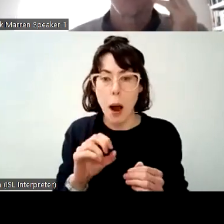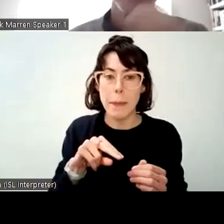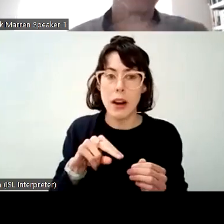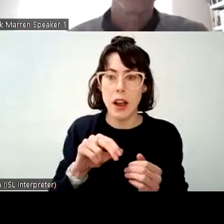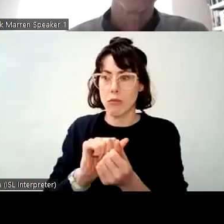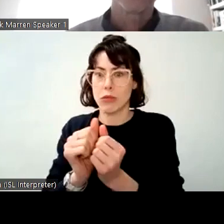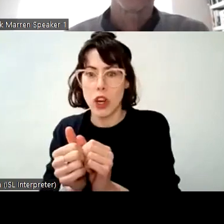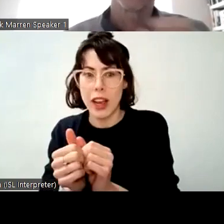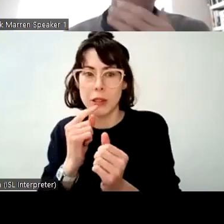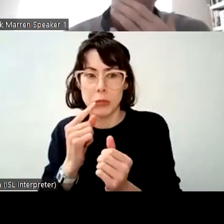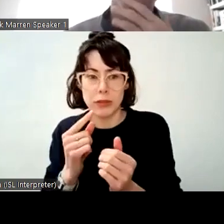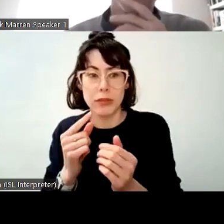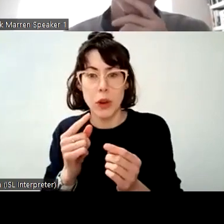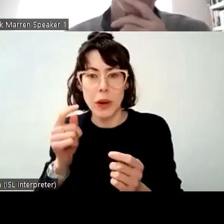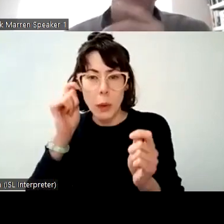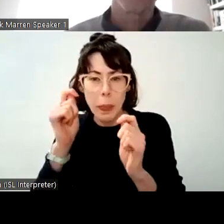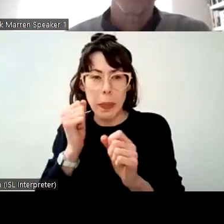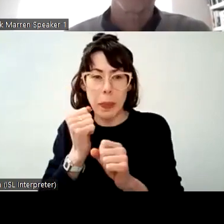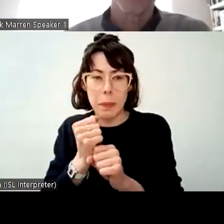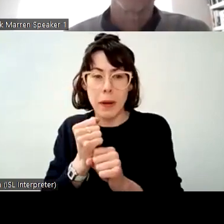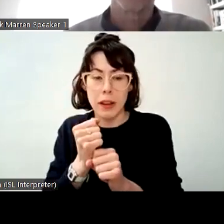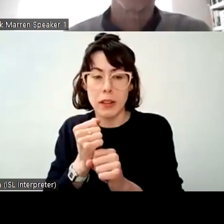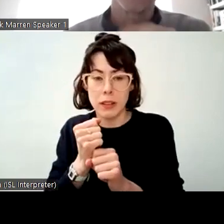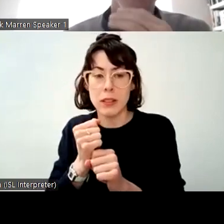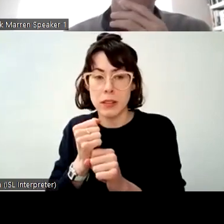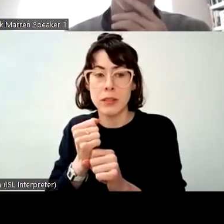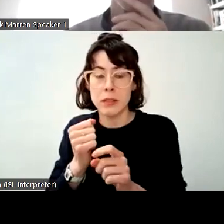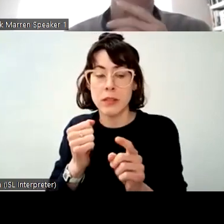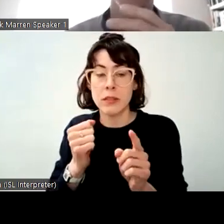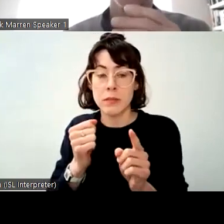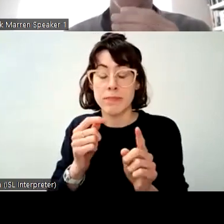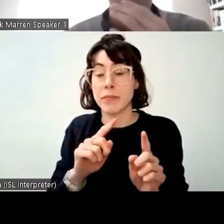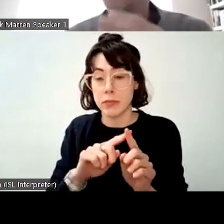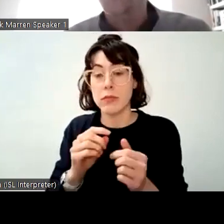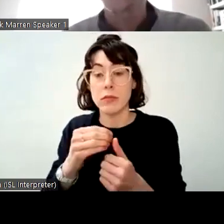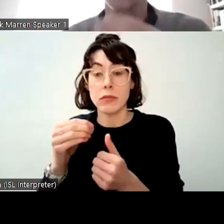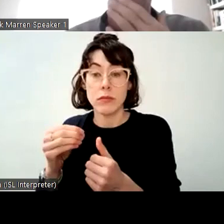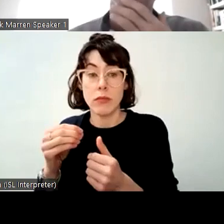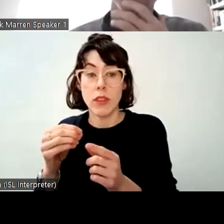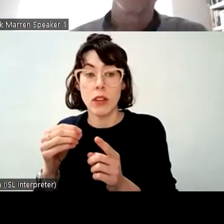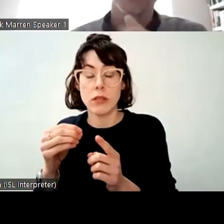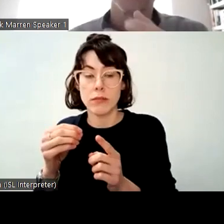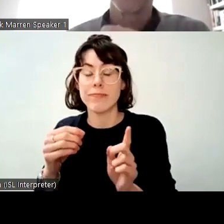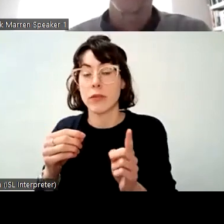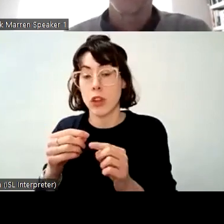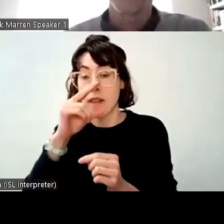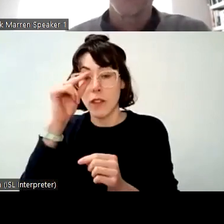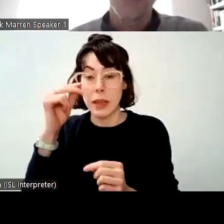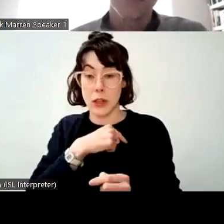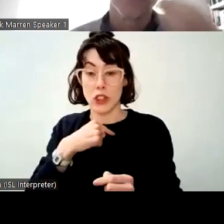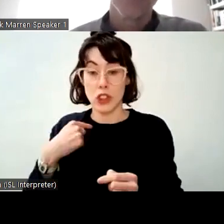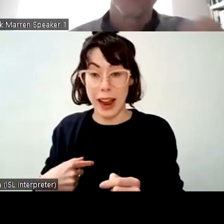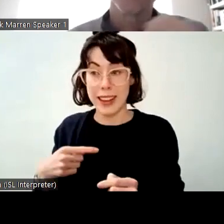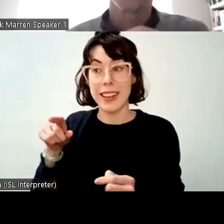economies. The Chinese have had their policy platform of circular economy since 2020. We've talked about the European